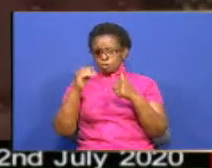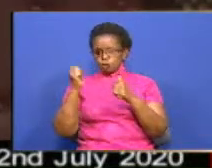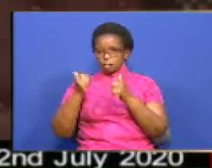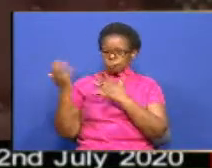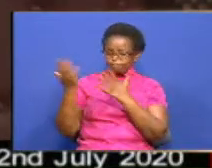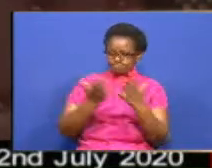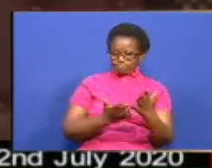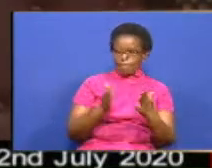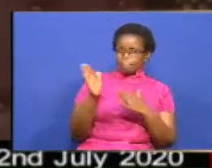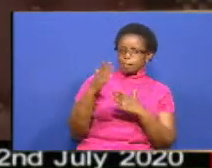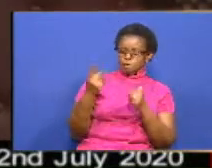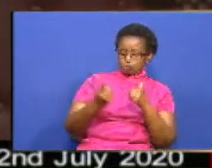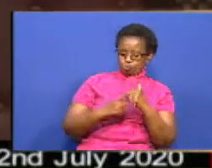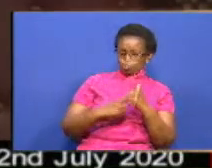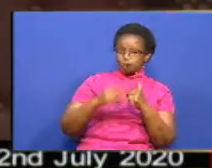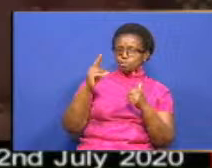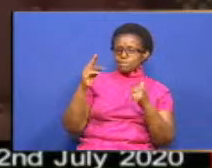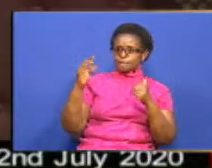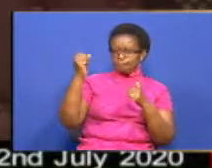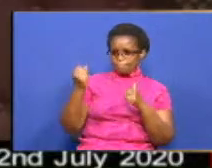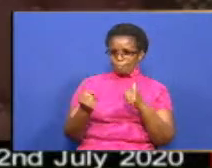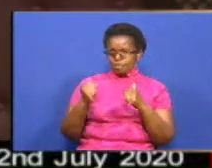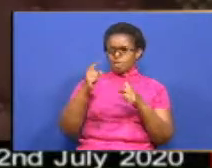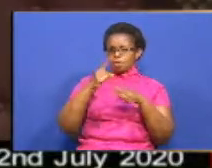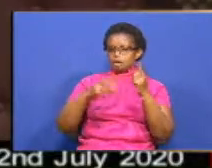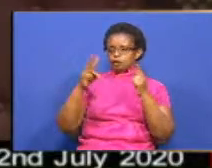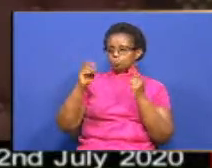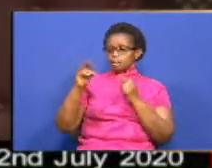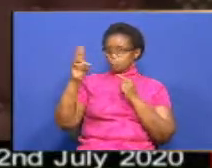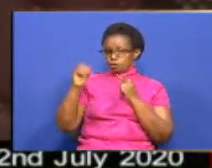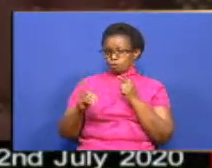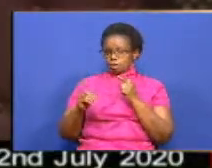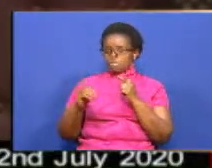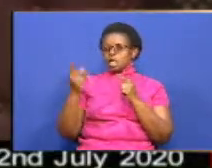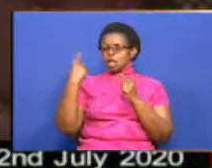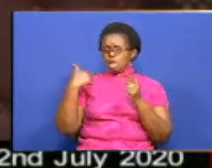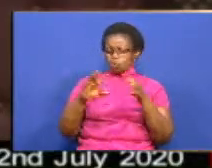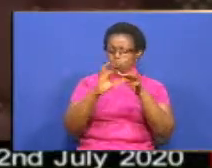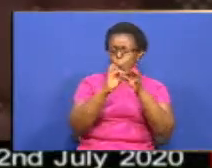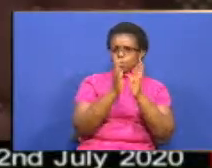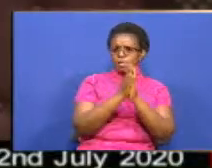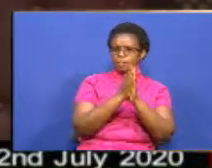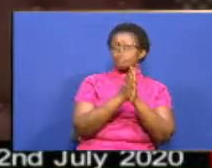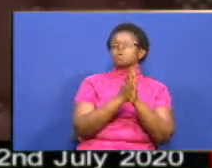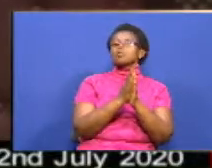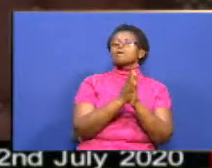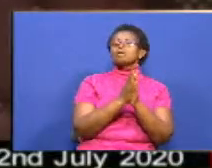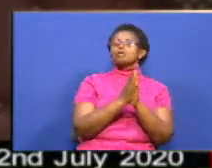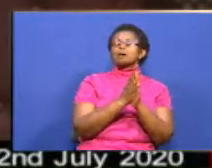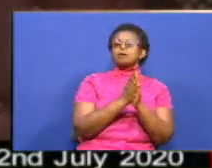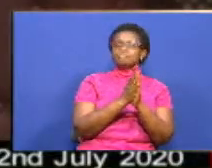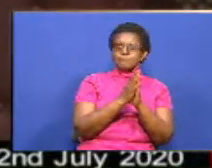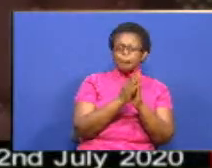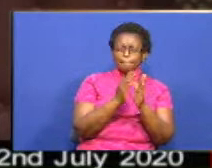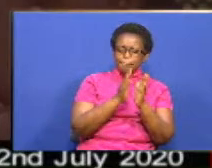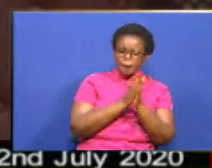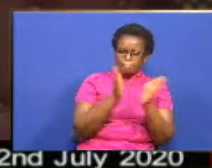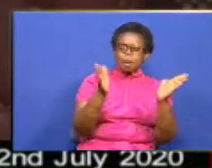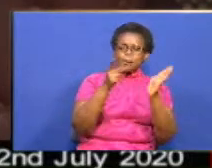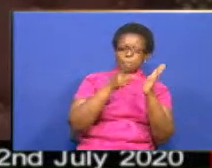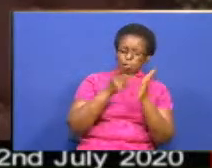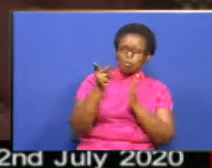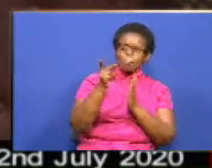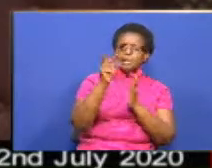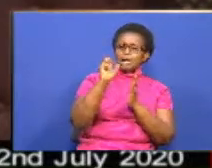June 25th, 2020, pursuant to provisions of Section 180 of the Public Procurement and Asset Disposal